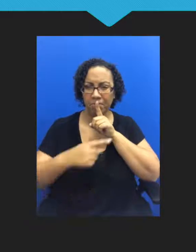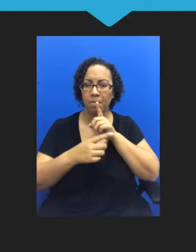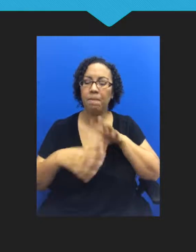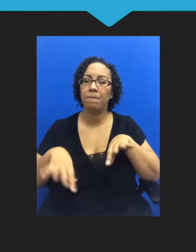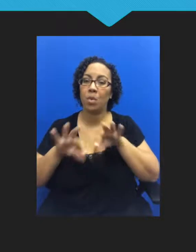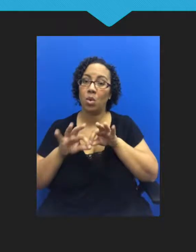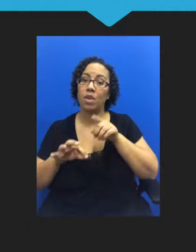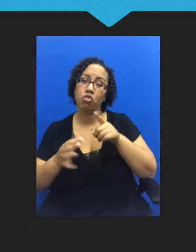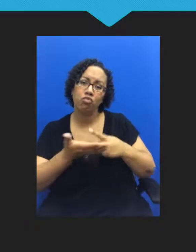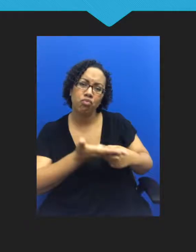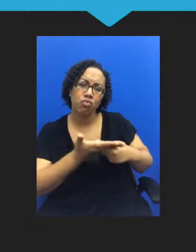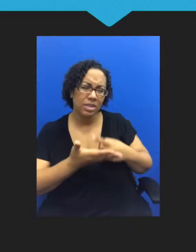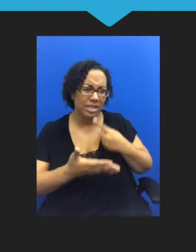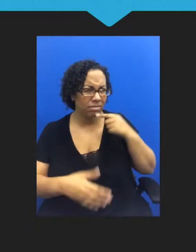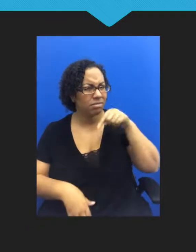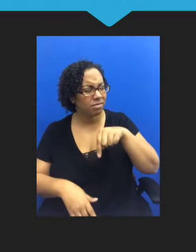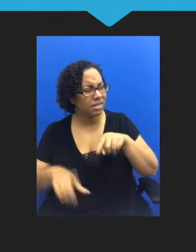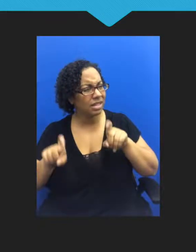to pay attention.